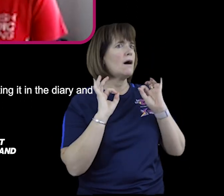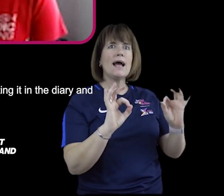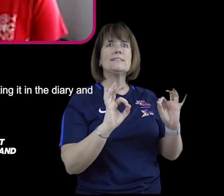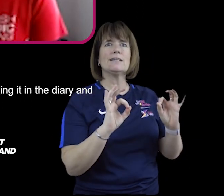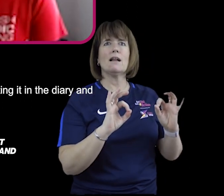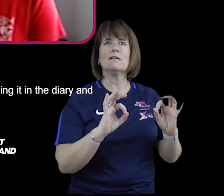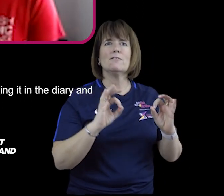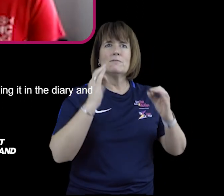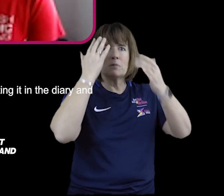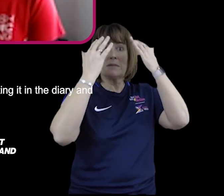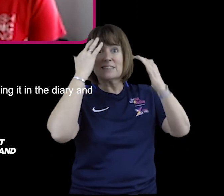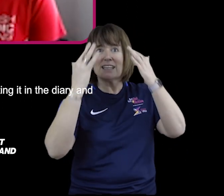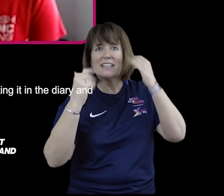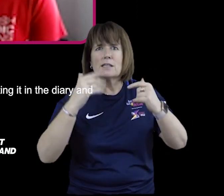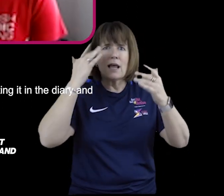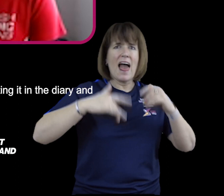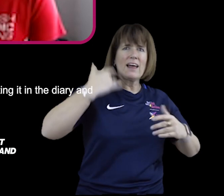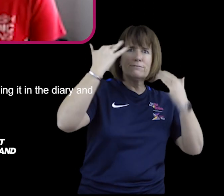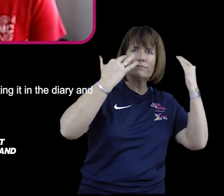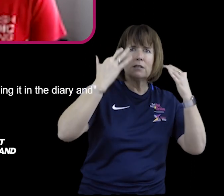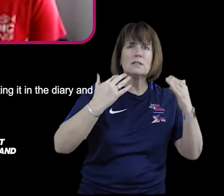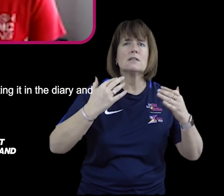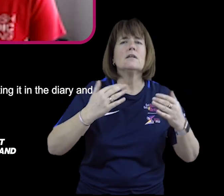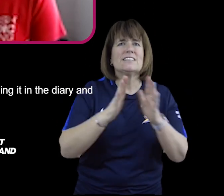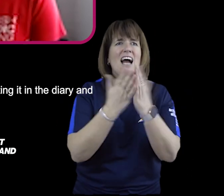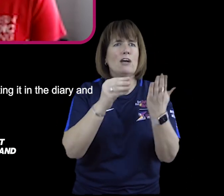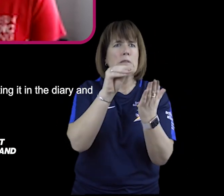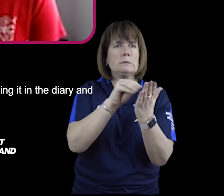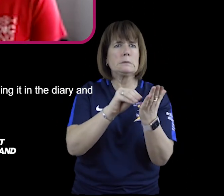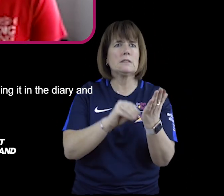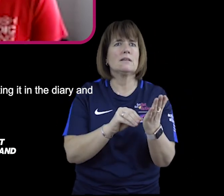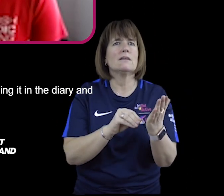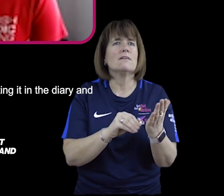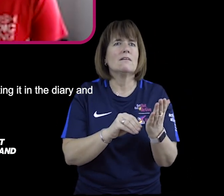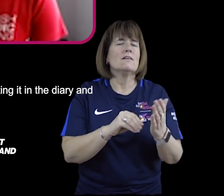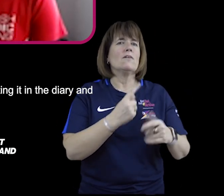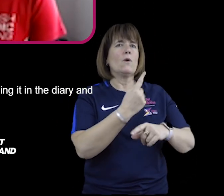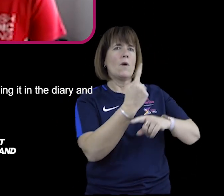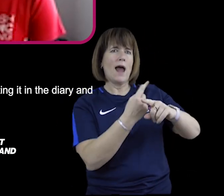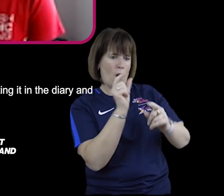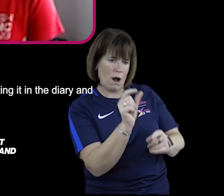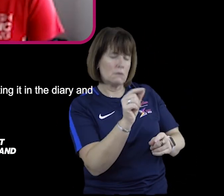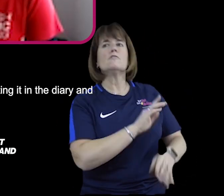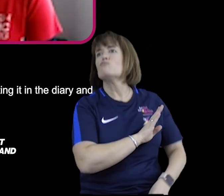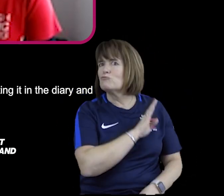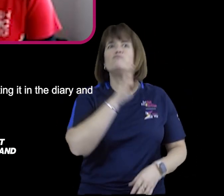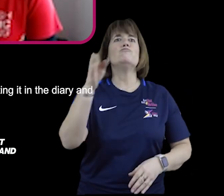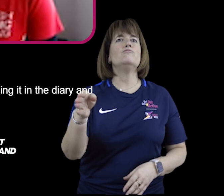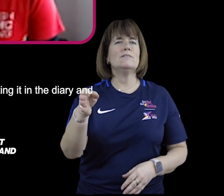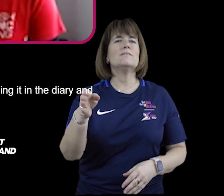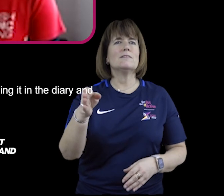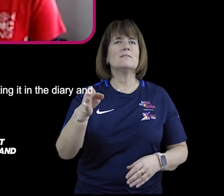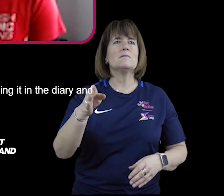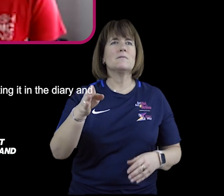You know, we're all busy, we all lead busy lives, but it's a case of putting it in the diary and knowing that that slot is your